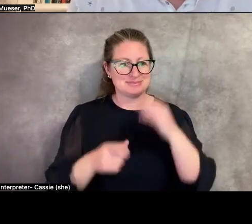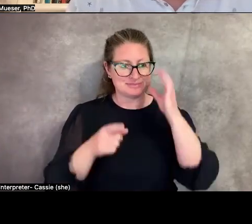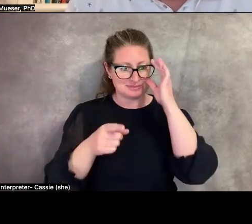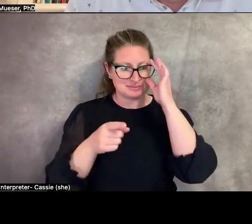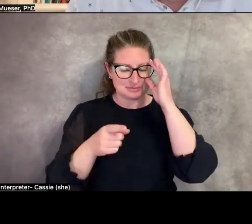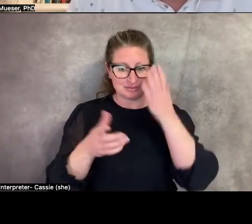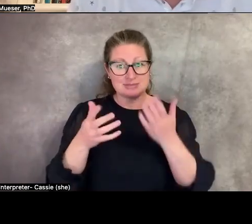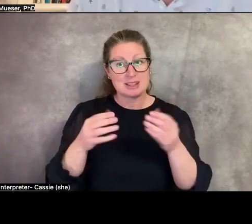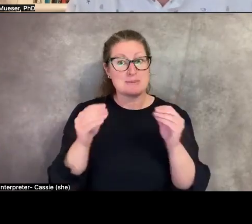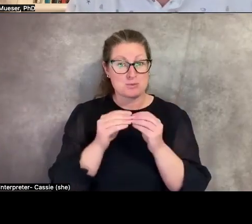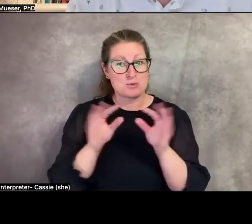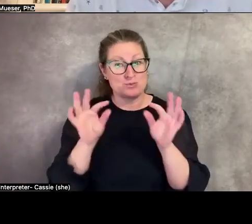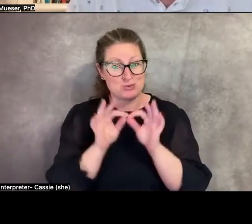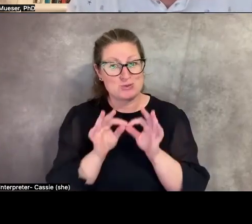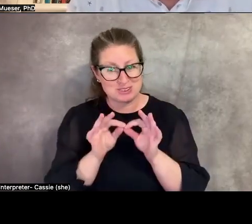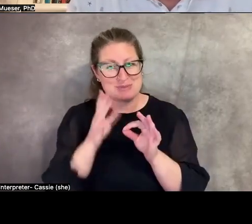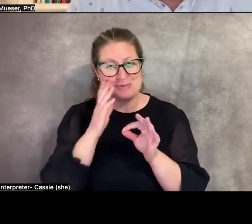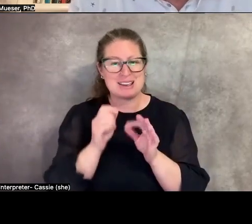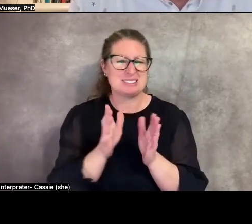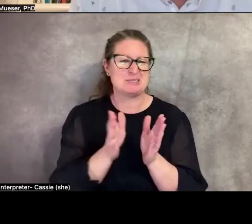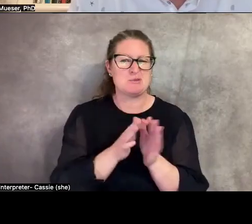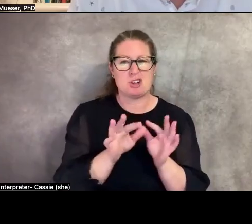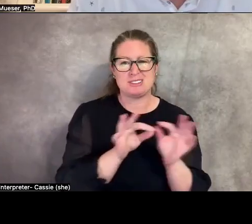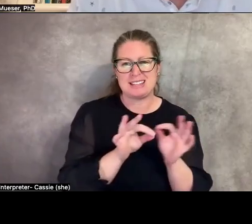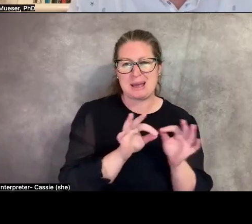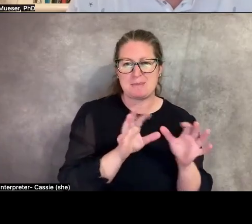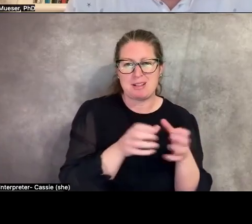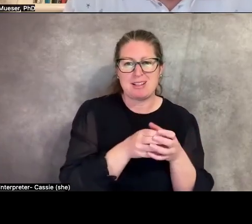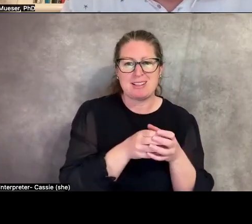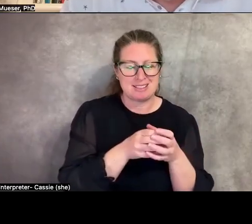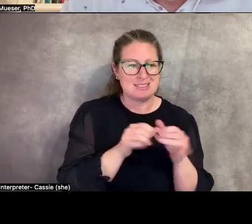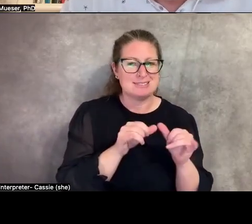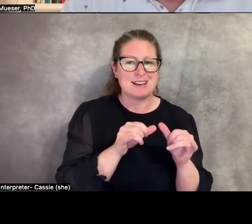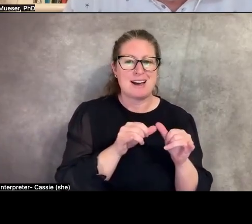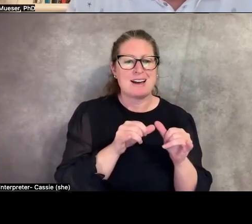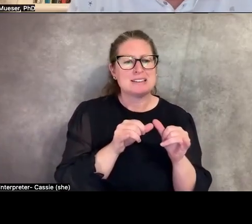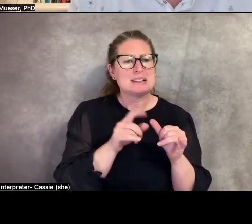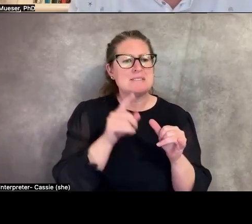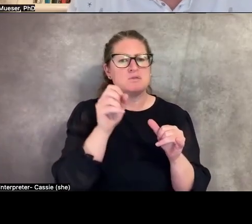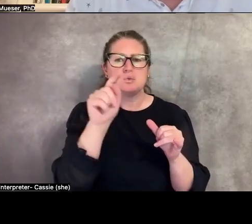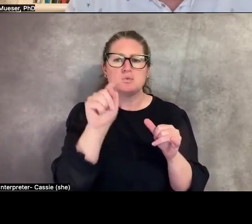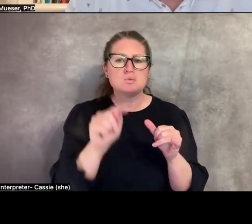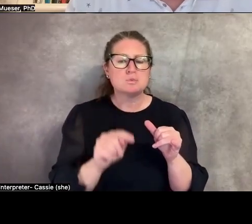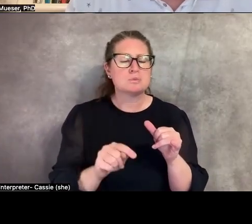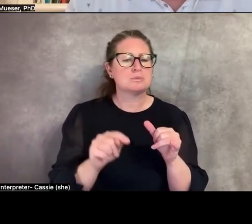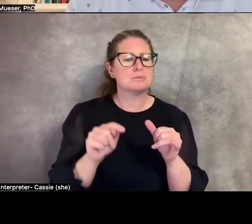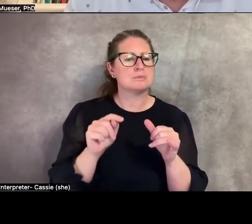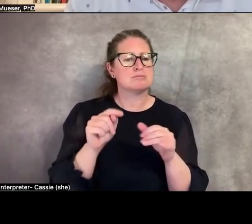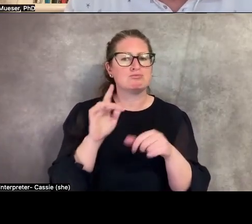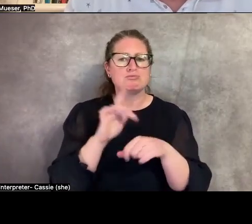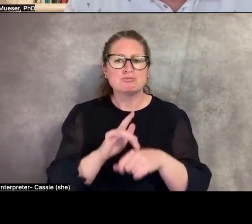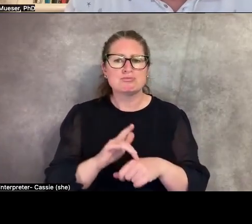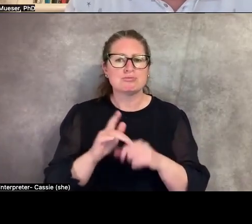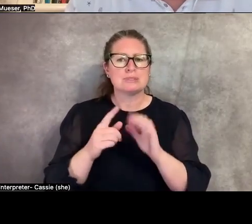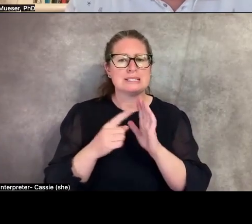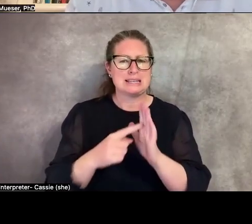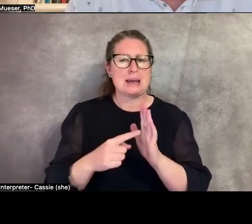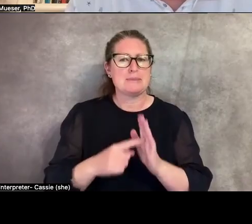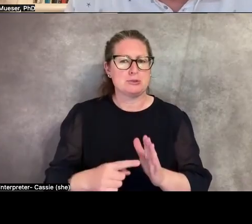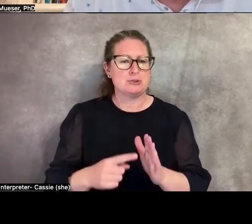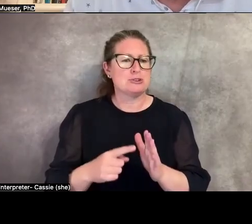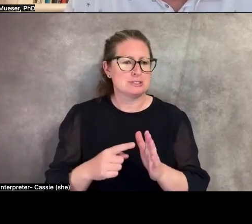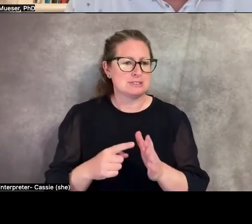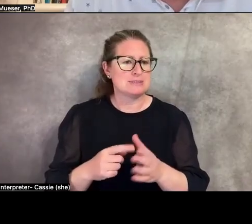Perhaps more importantly, given the small sample size, we got there's a couple of more examples, I believe, on this slide. If